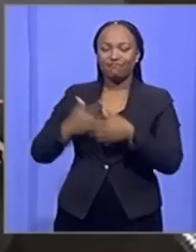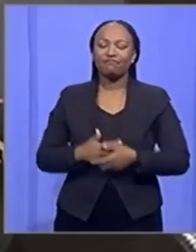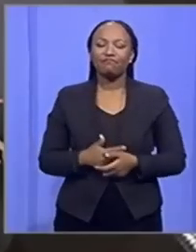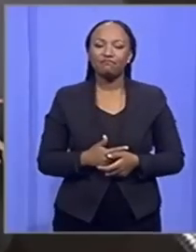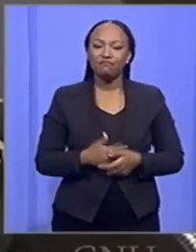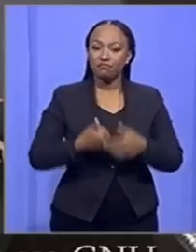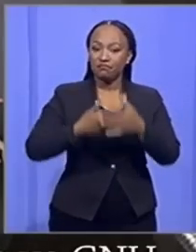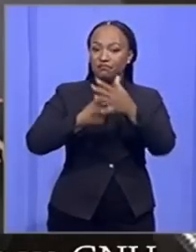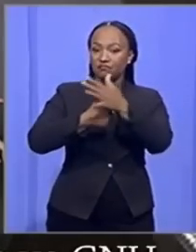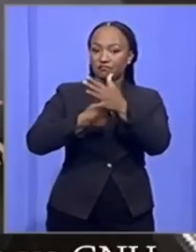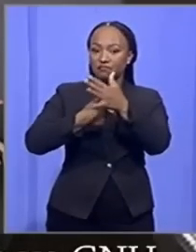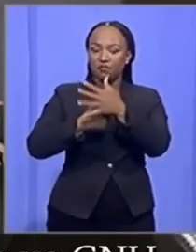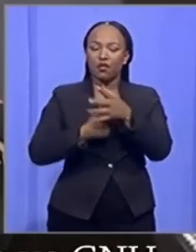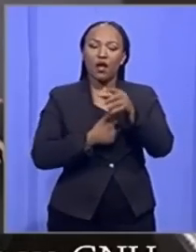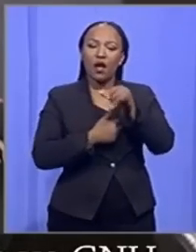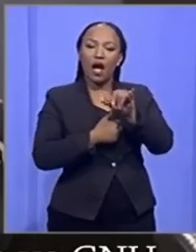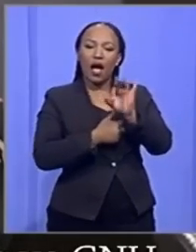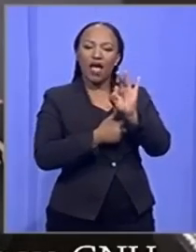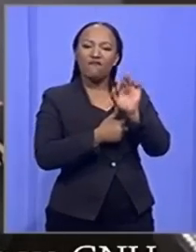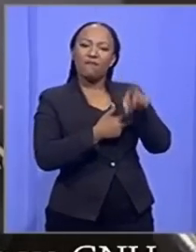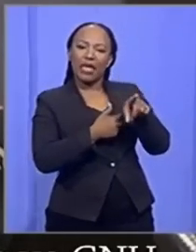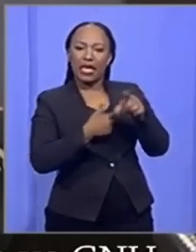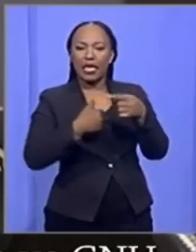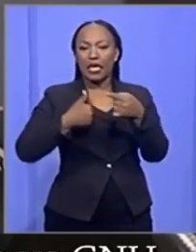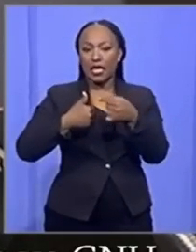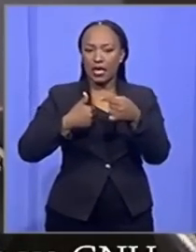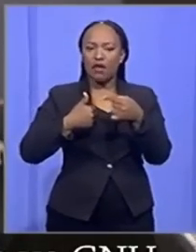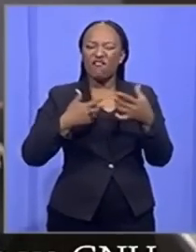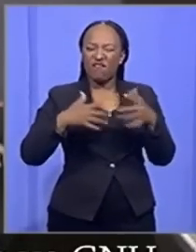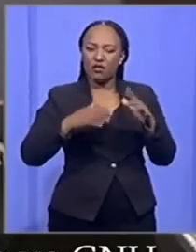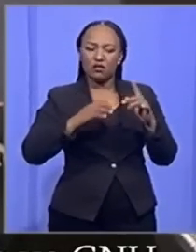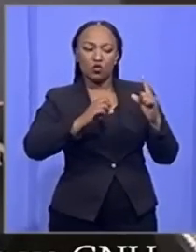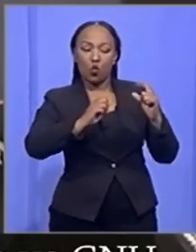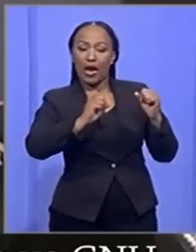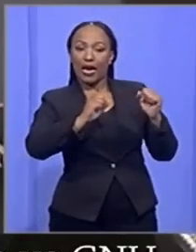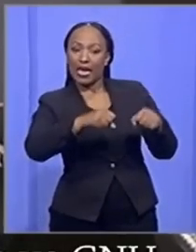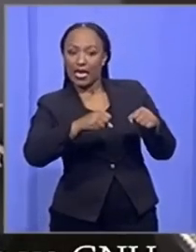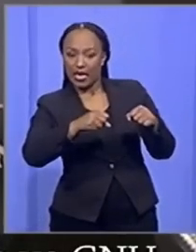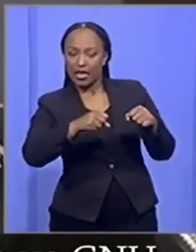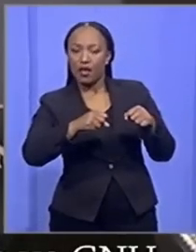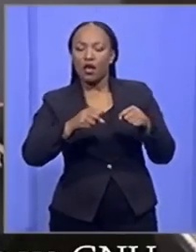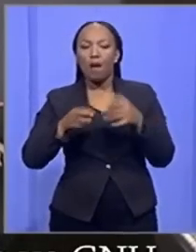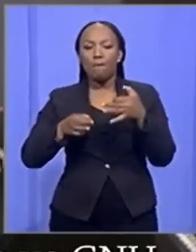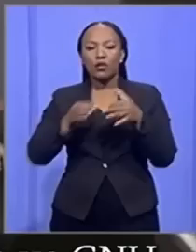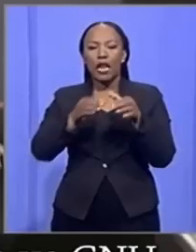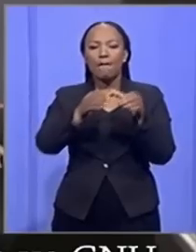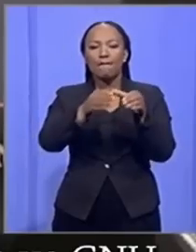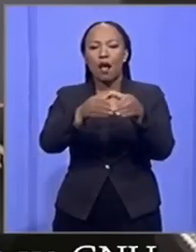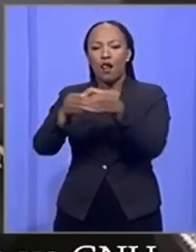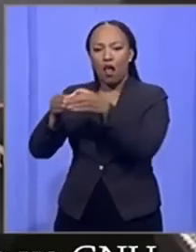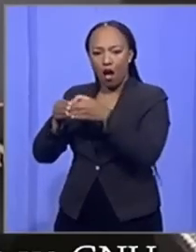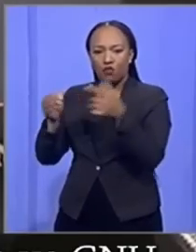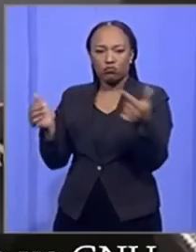The IFP has agreed to form part of the government of national